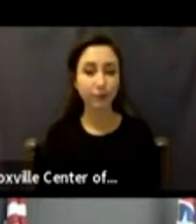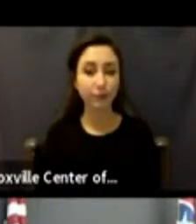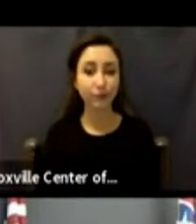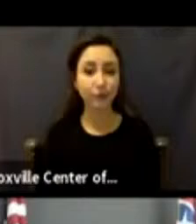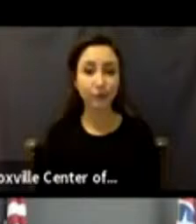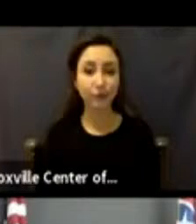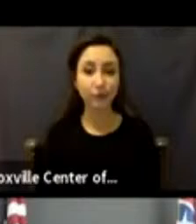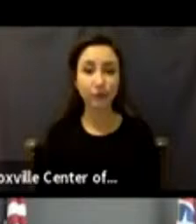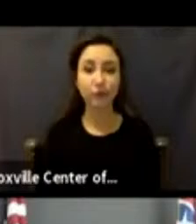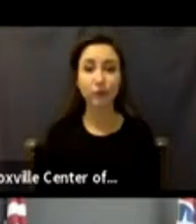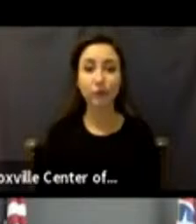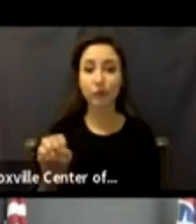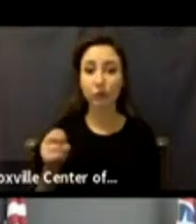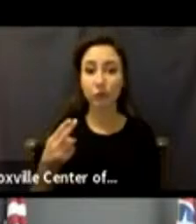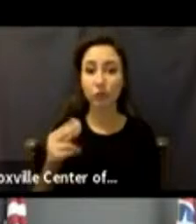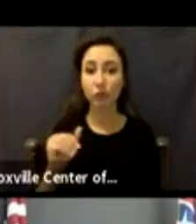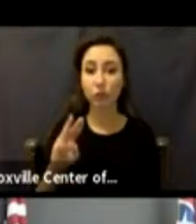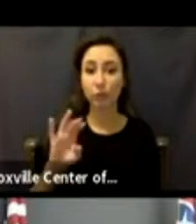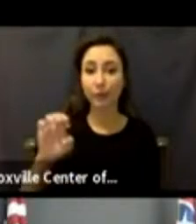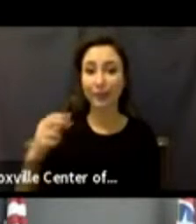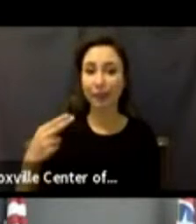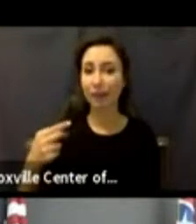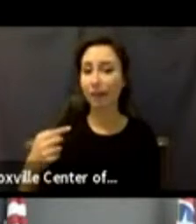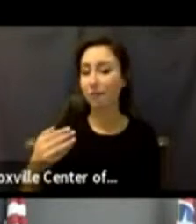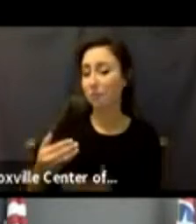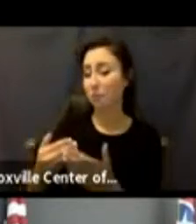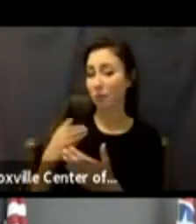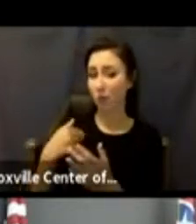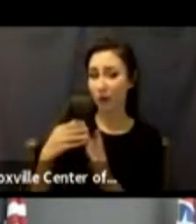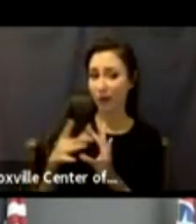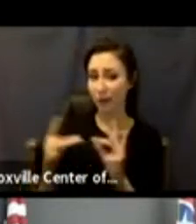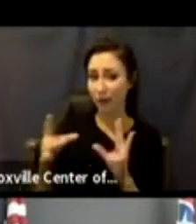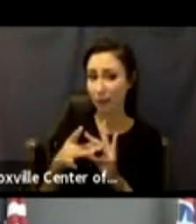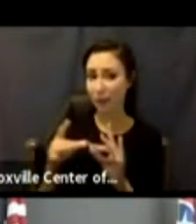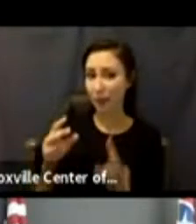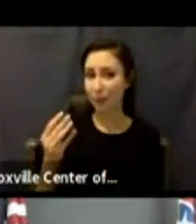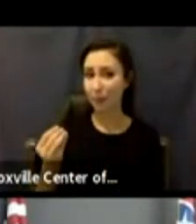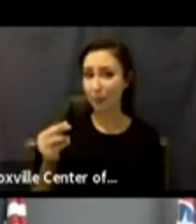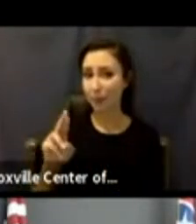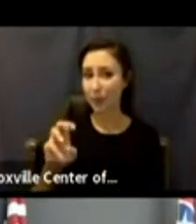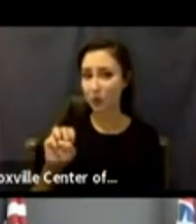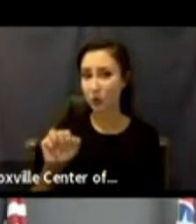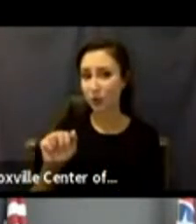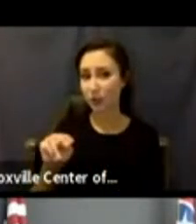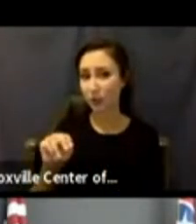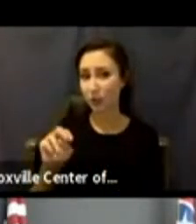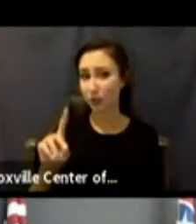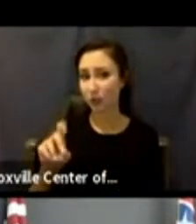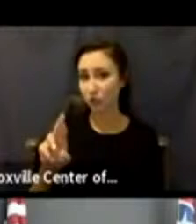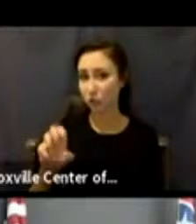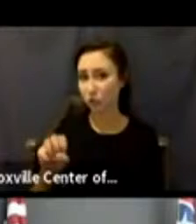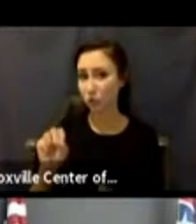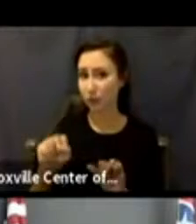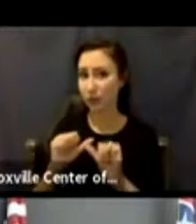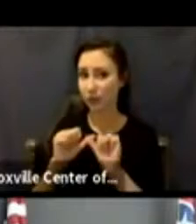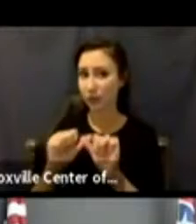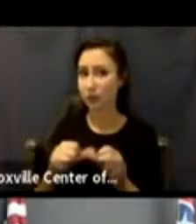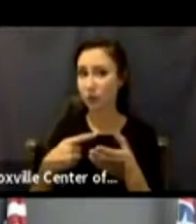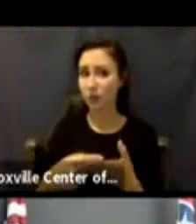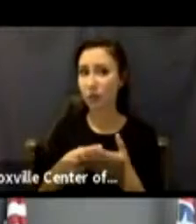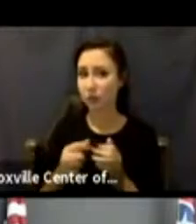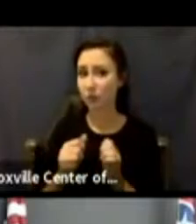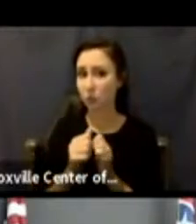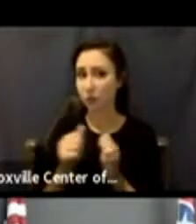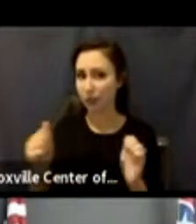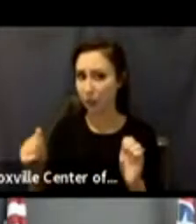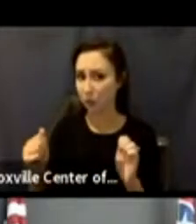So before I comment, I just want to, Mr. Sanders, are we okay to continue discussion at this level without moving forward